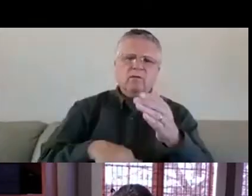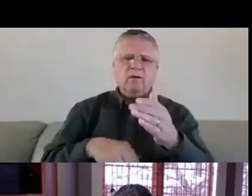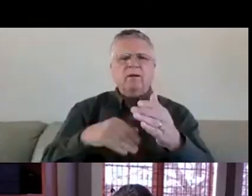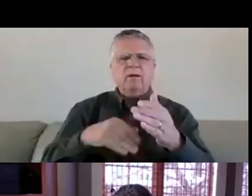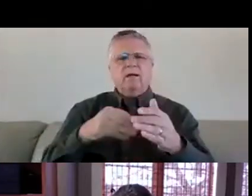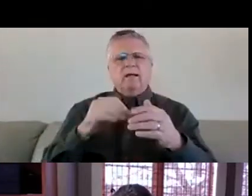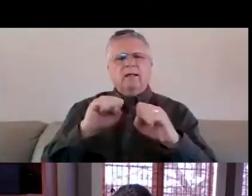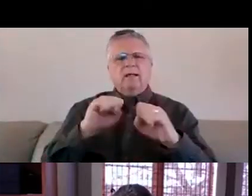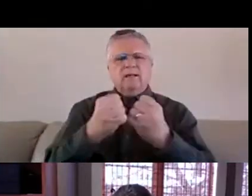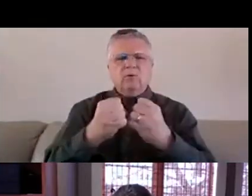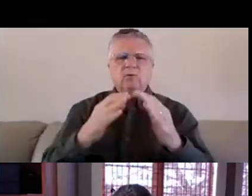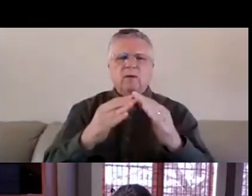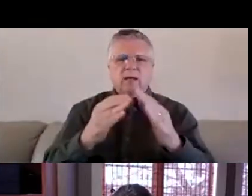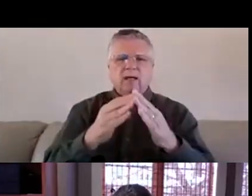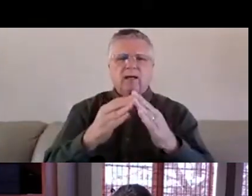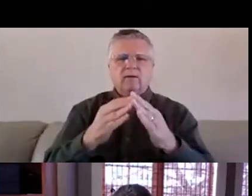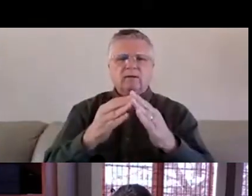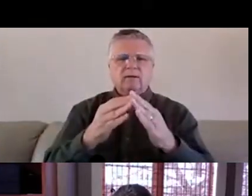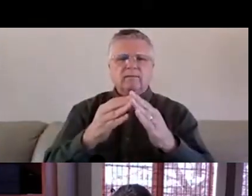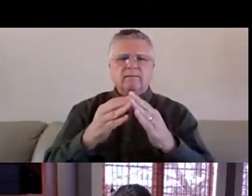housing.